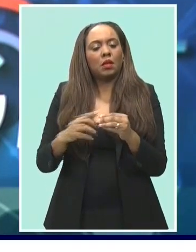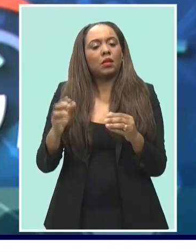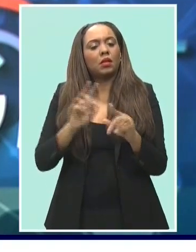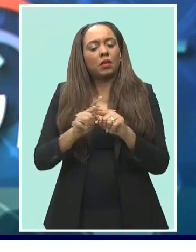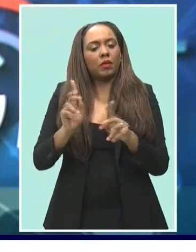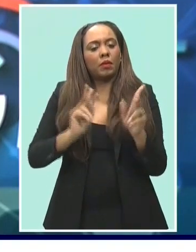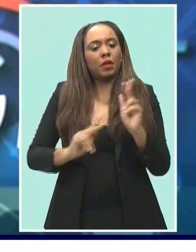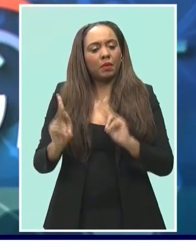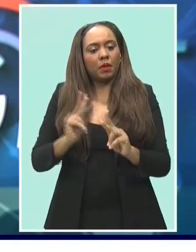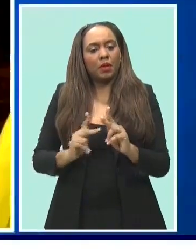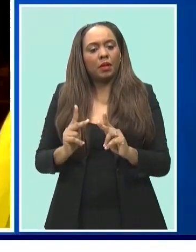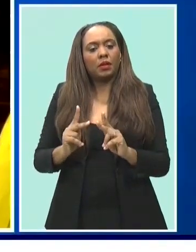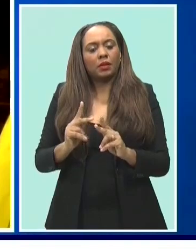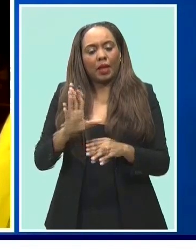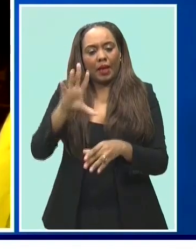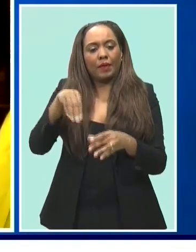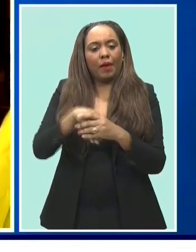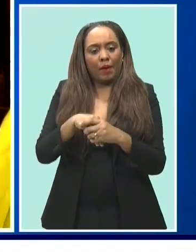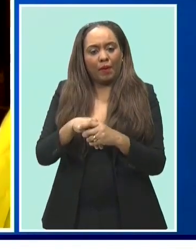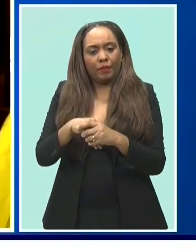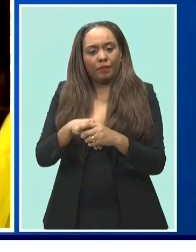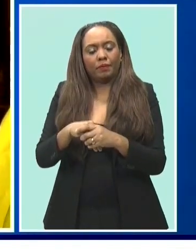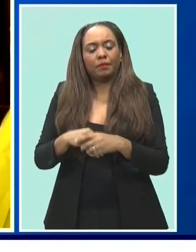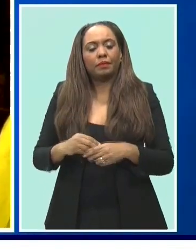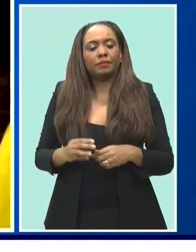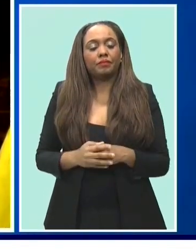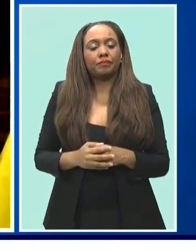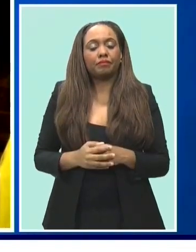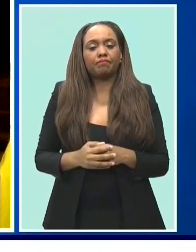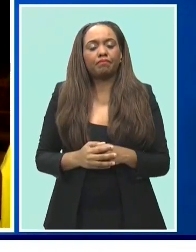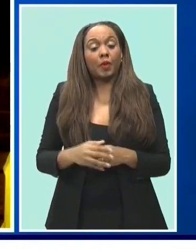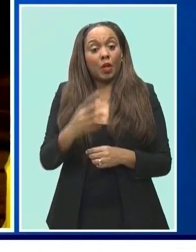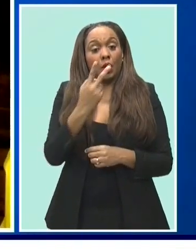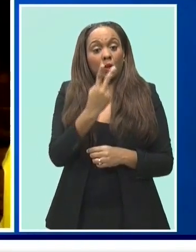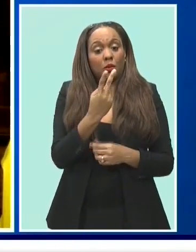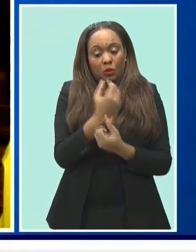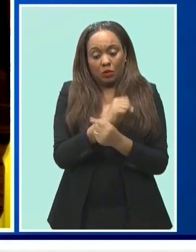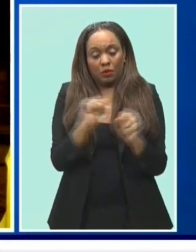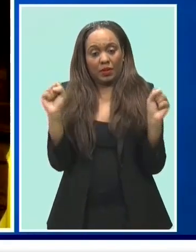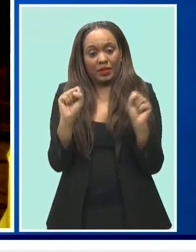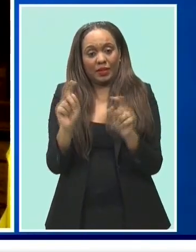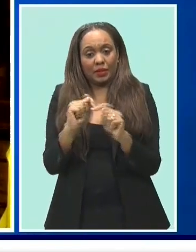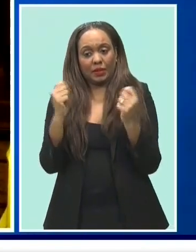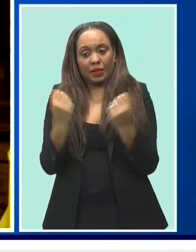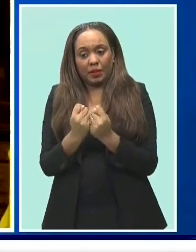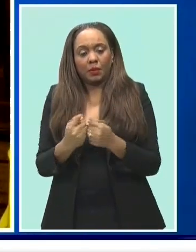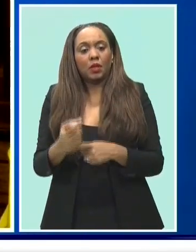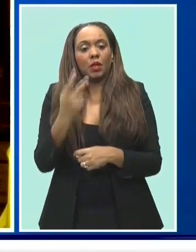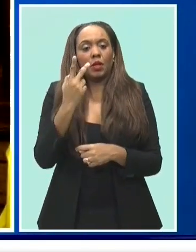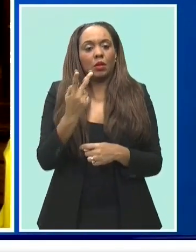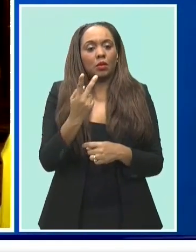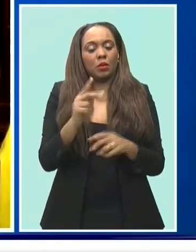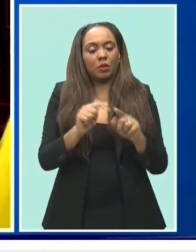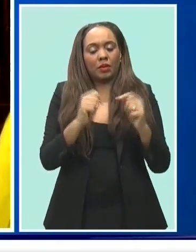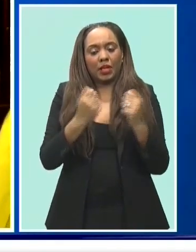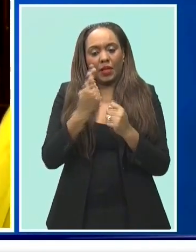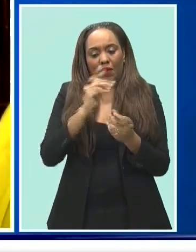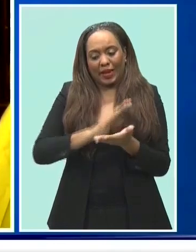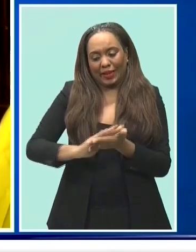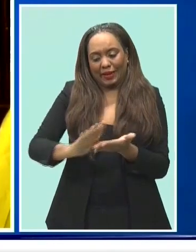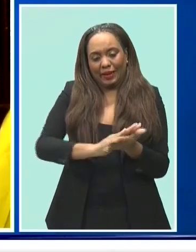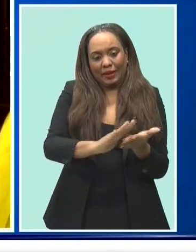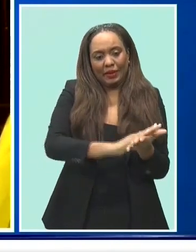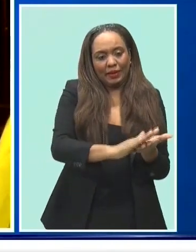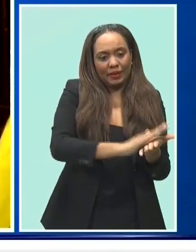of Dorian. Basically, rescue teams, 2 rescue teams and 2 road clearance teams at all the